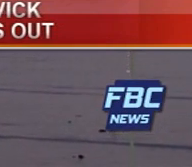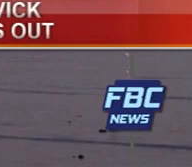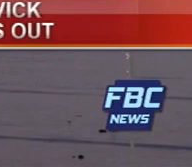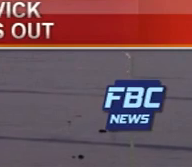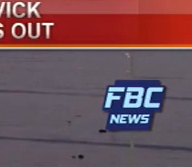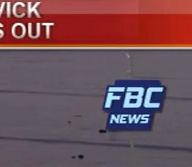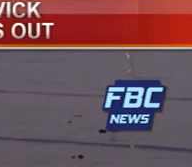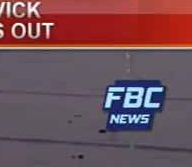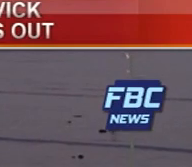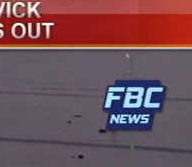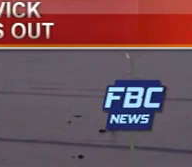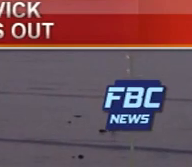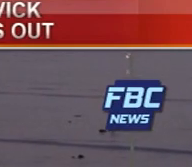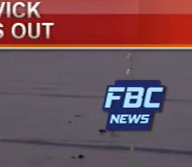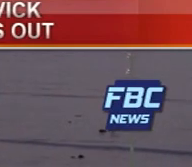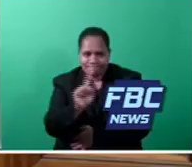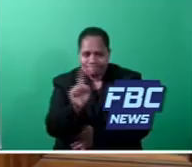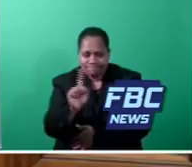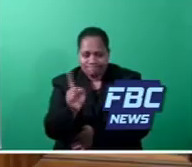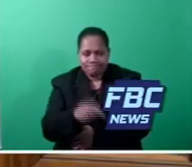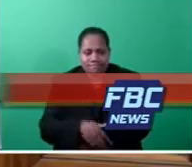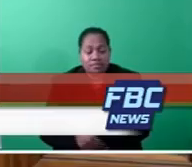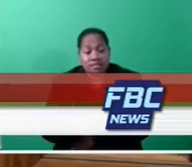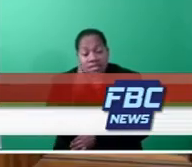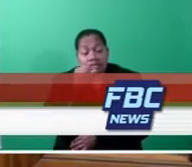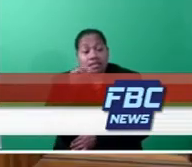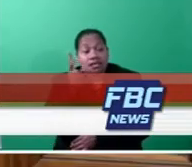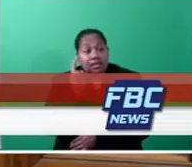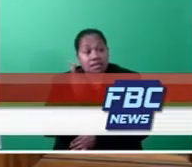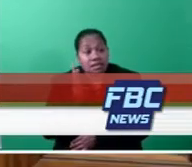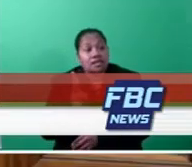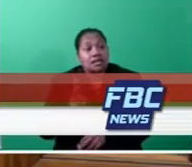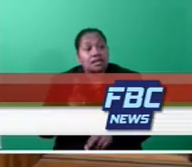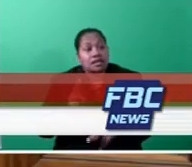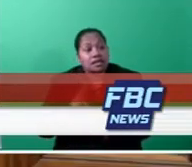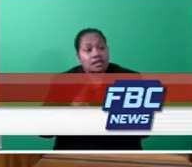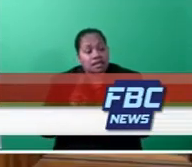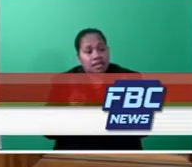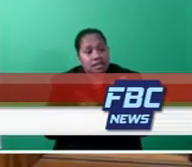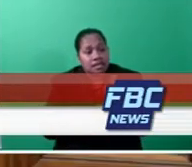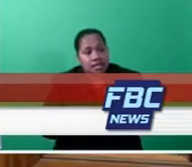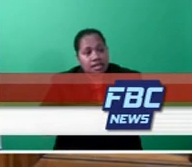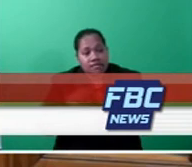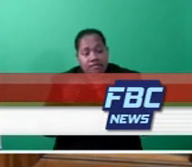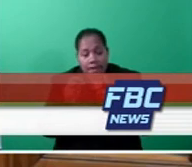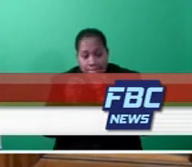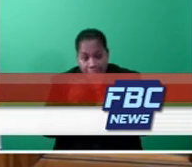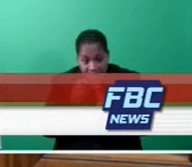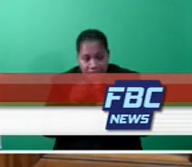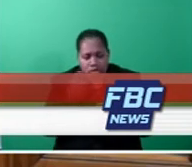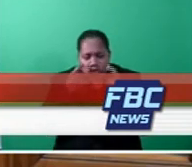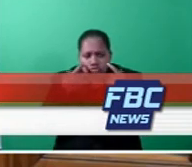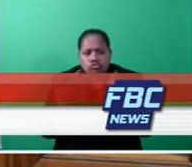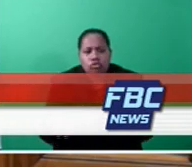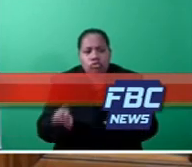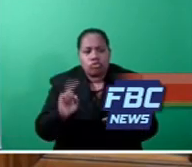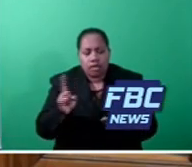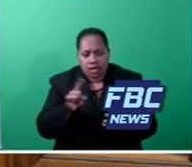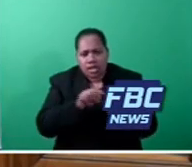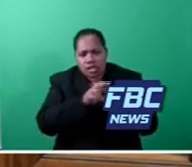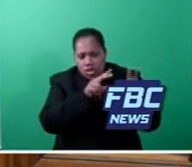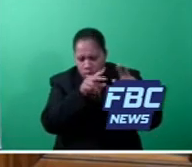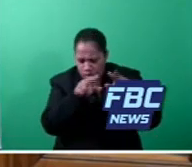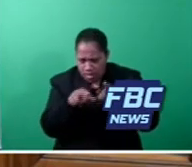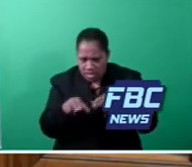NFP leader Biman Prasad. Once again, NFP has showed that they bow down to in front of opposition